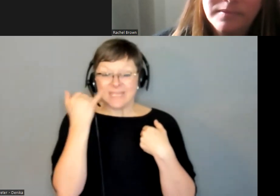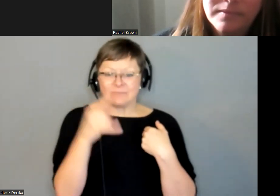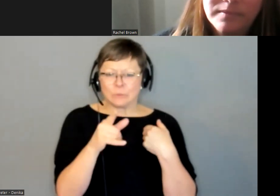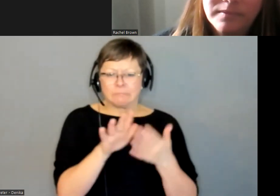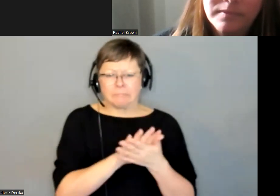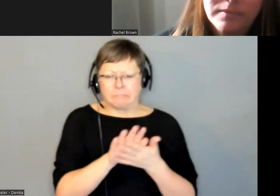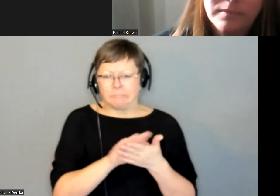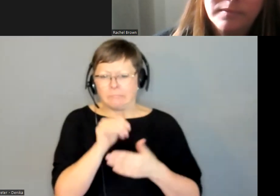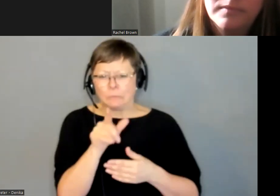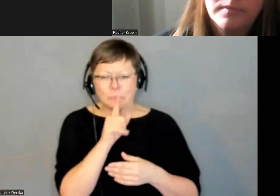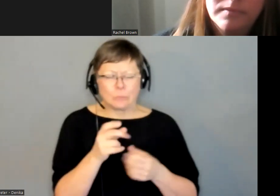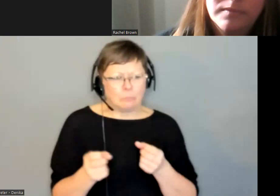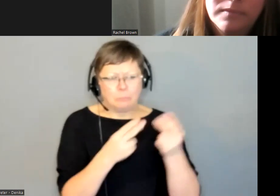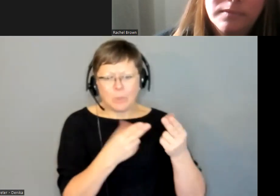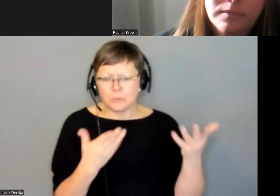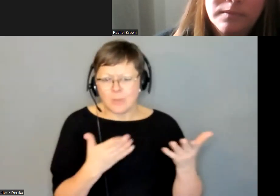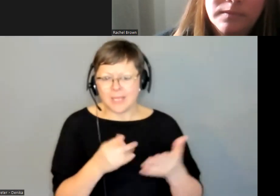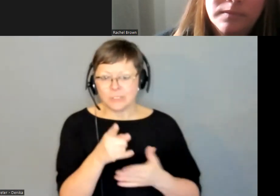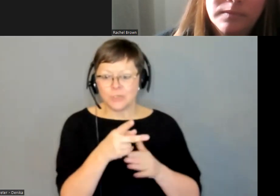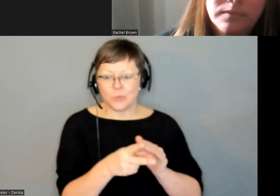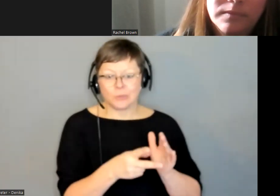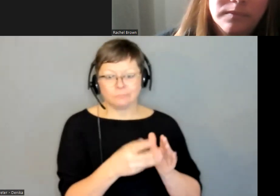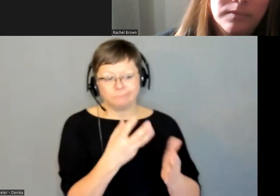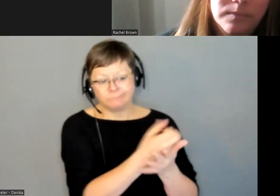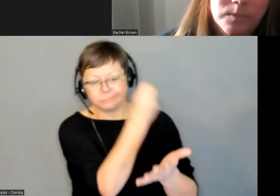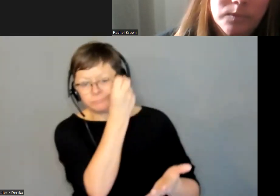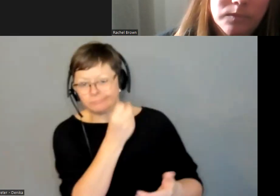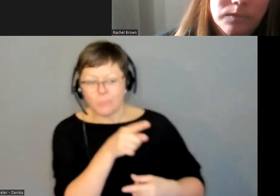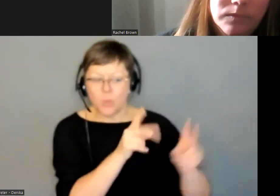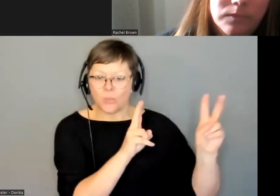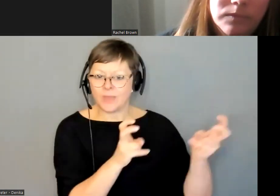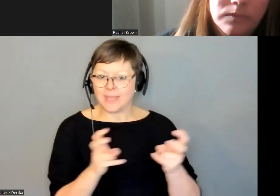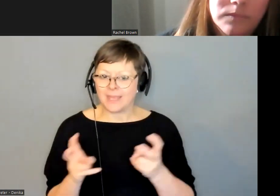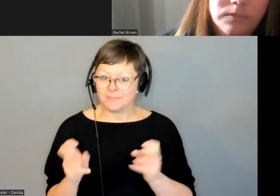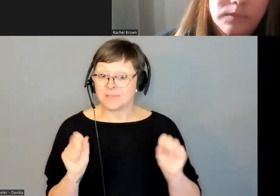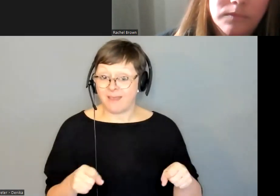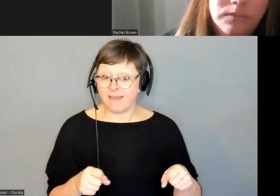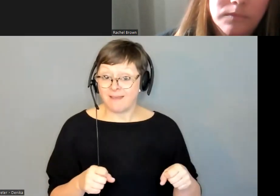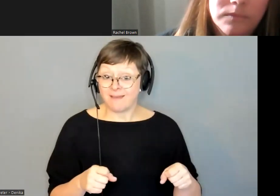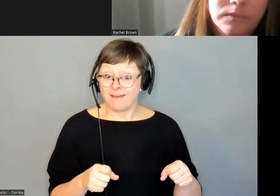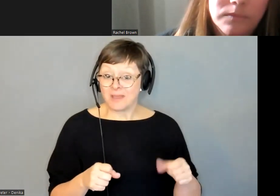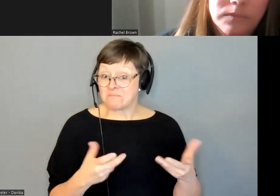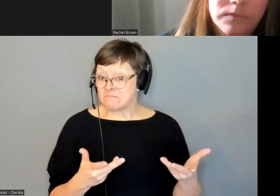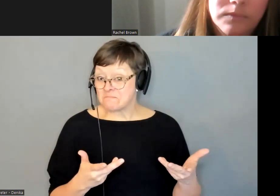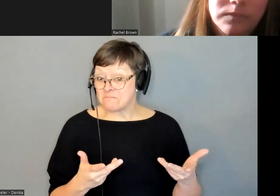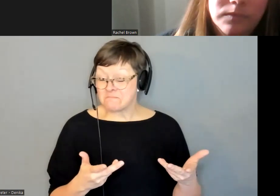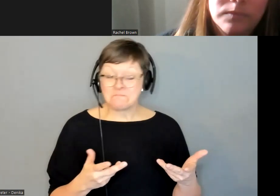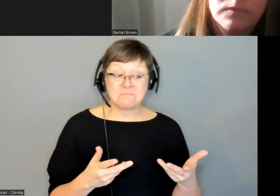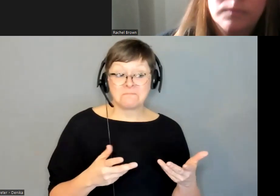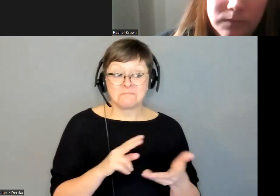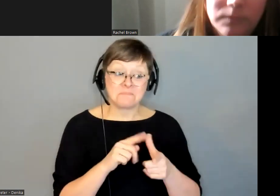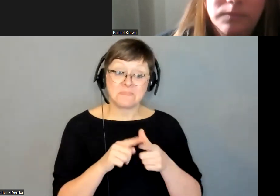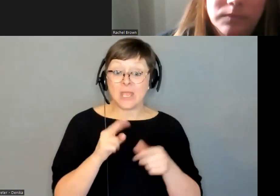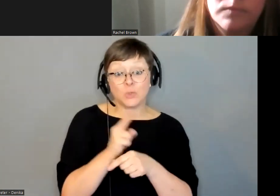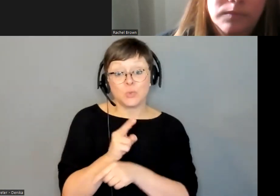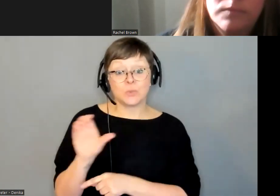to post, you can access those themes and find the information to share or use Canva to create